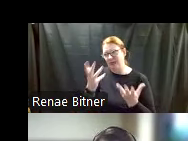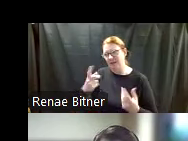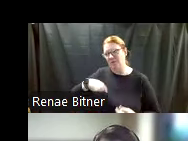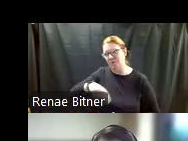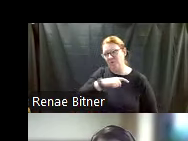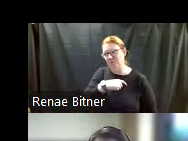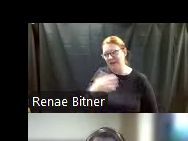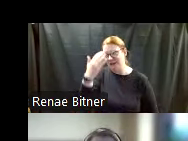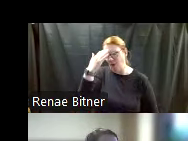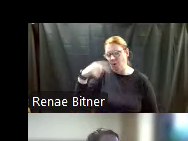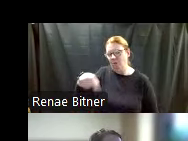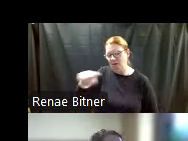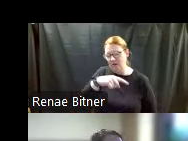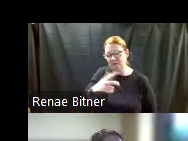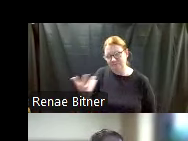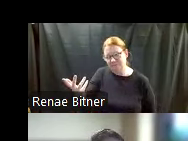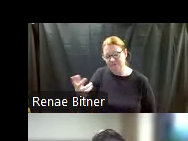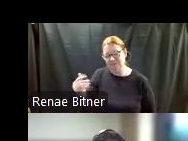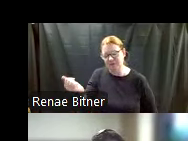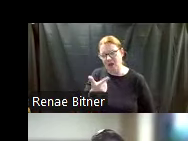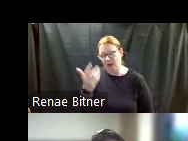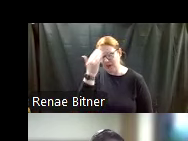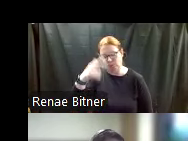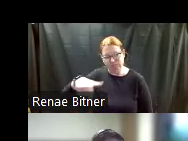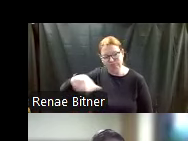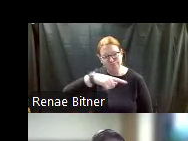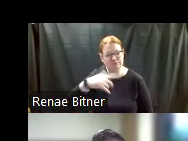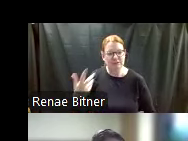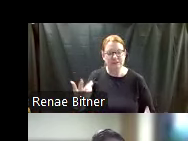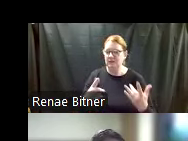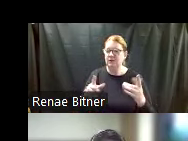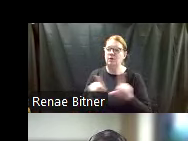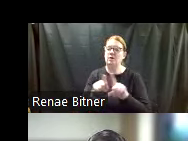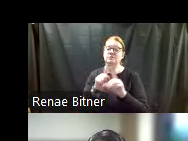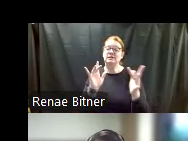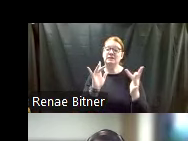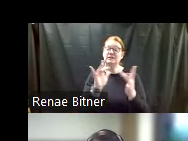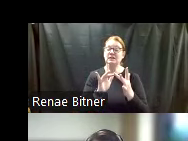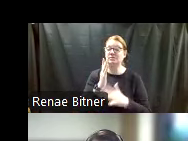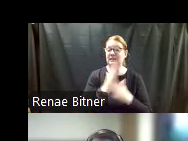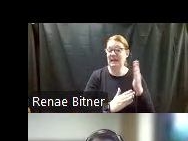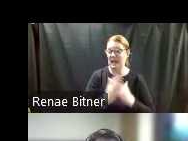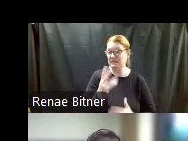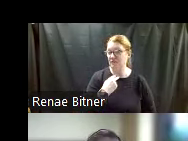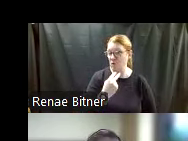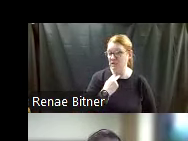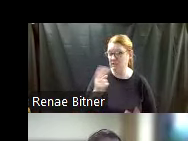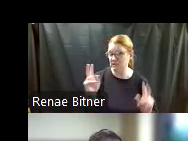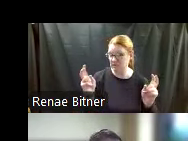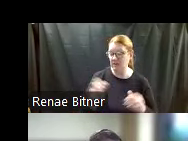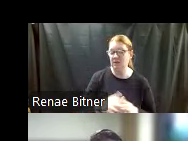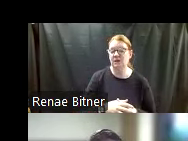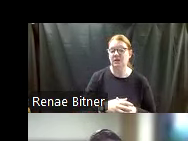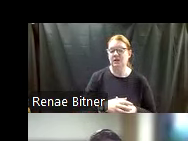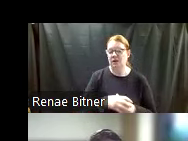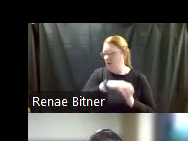other. um, but we got in contact with Hands and Voices. We were able to